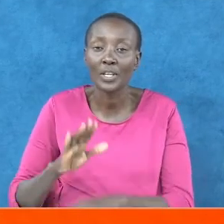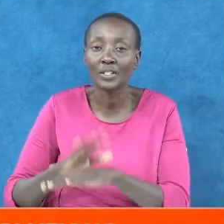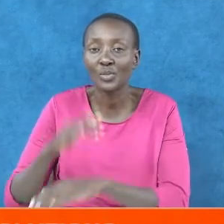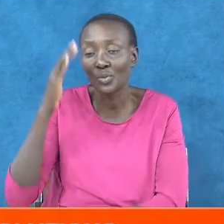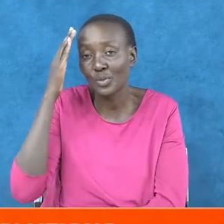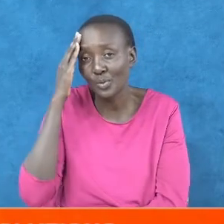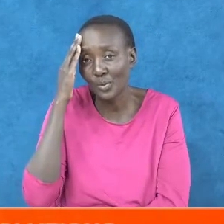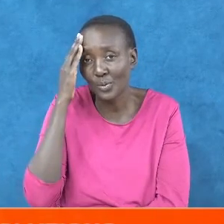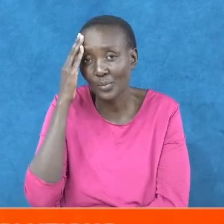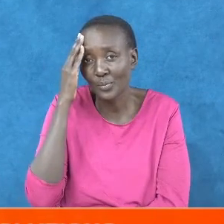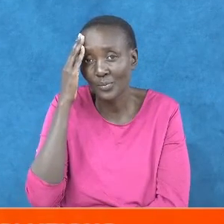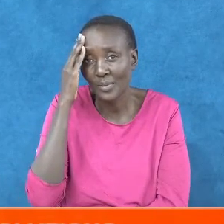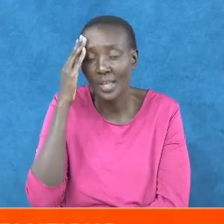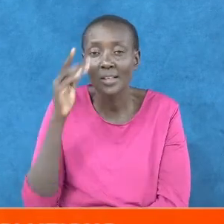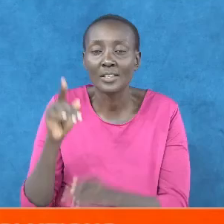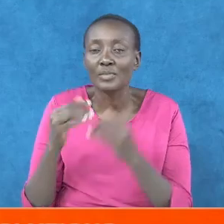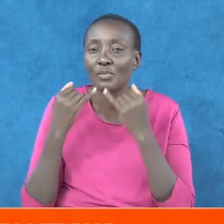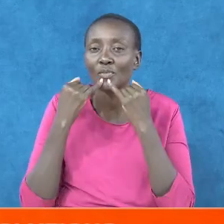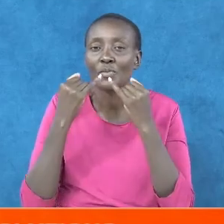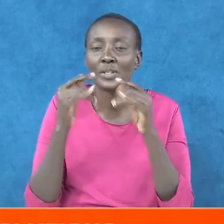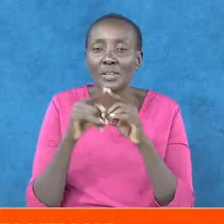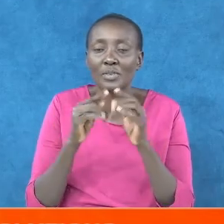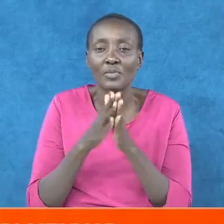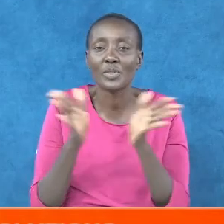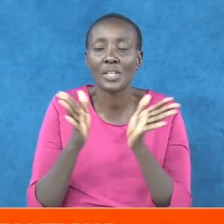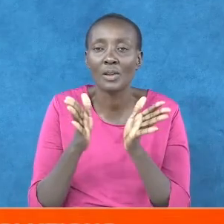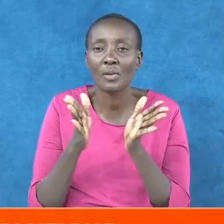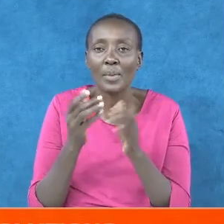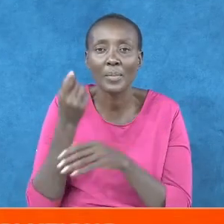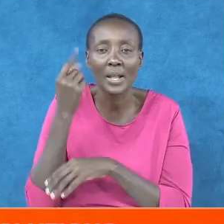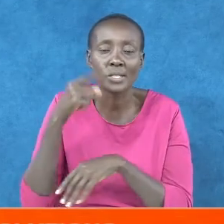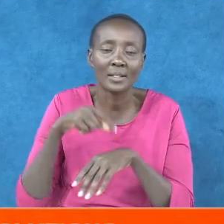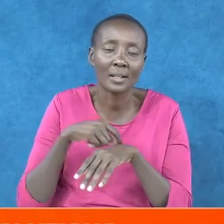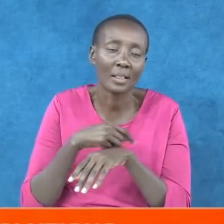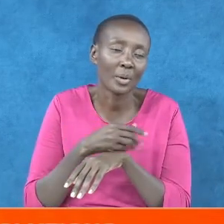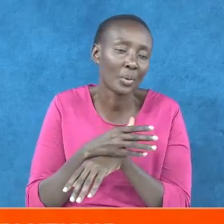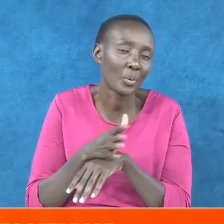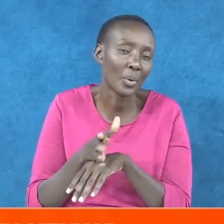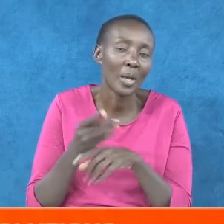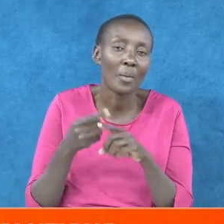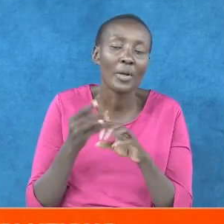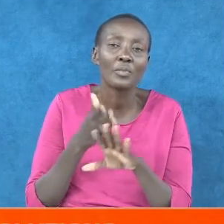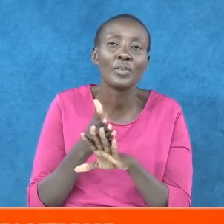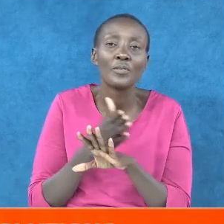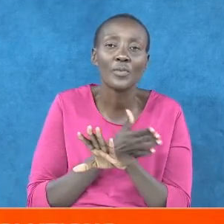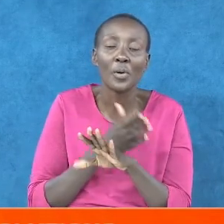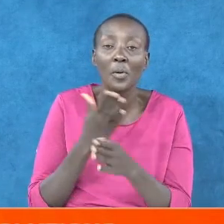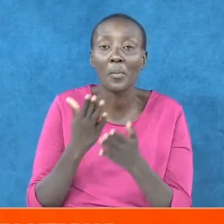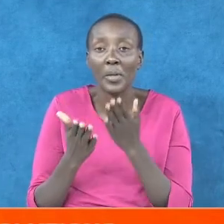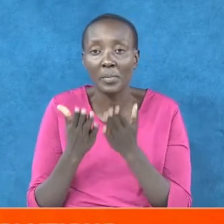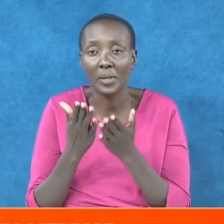know. And of course, very informative even to the general public. And I understand that our time is up, but before that, maybe